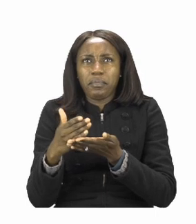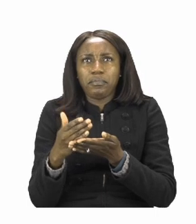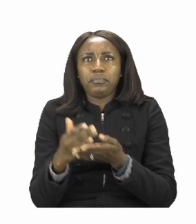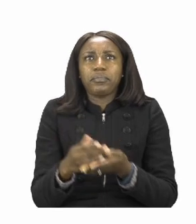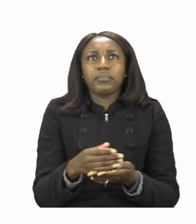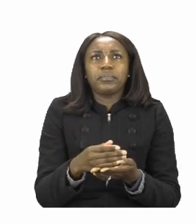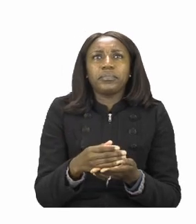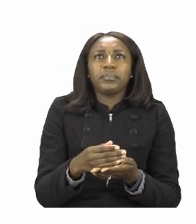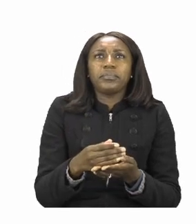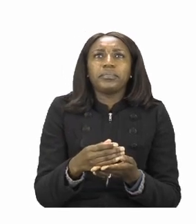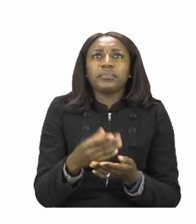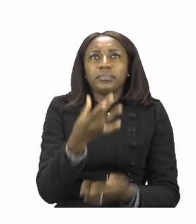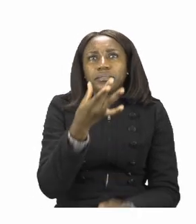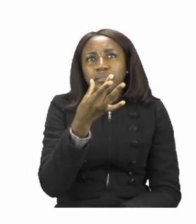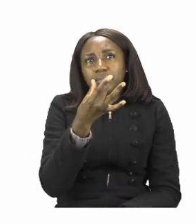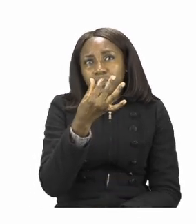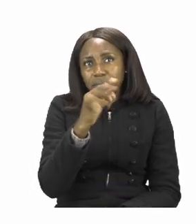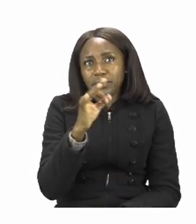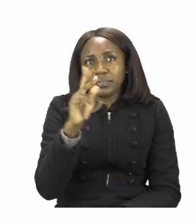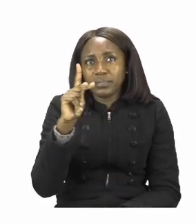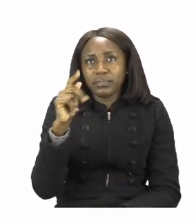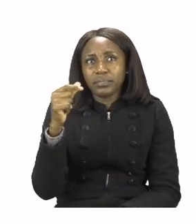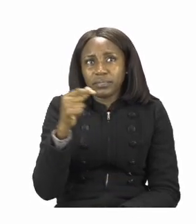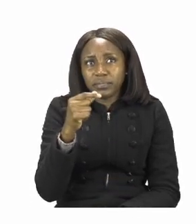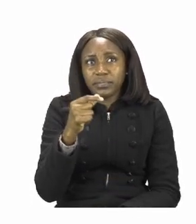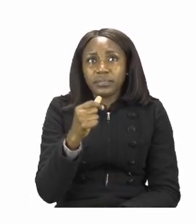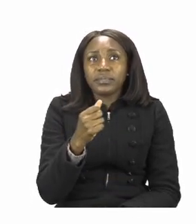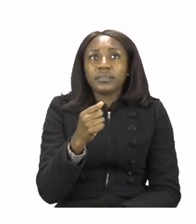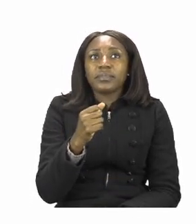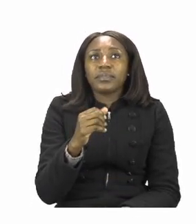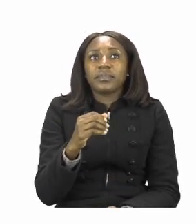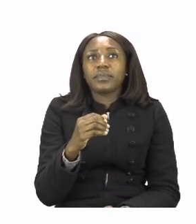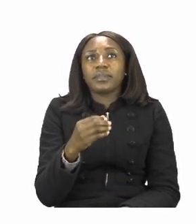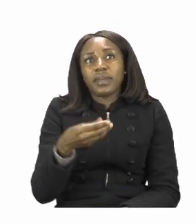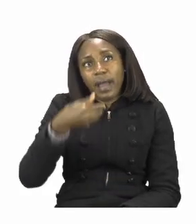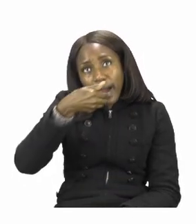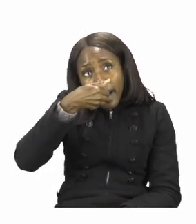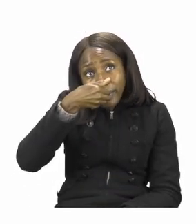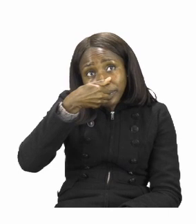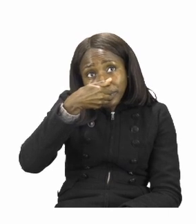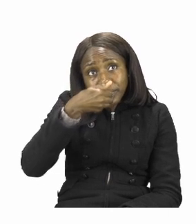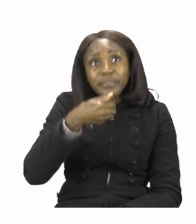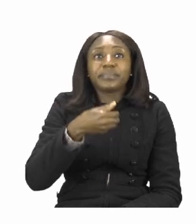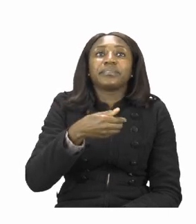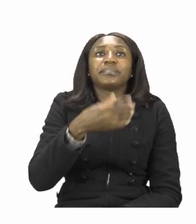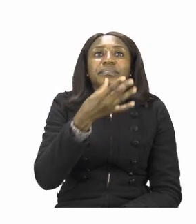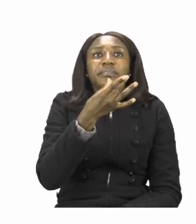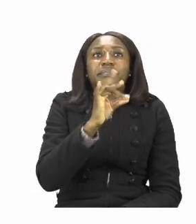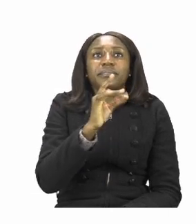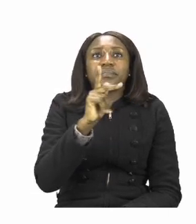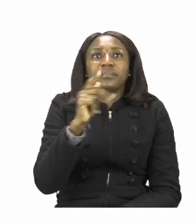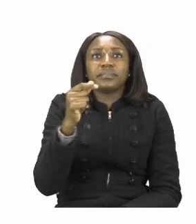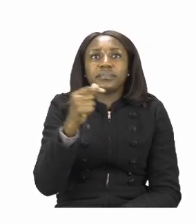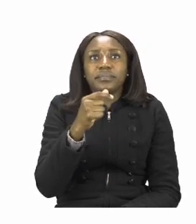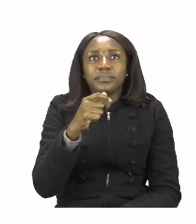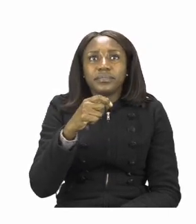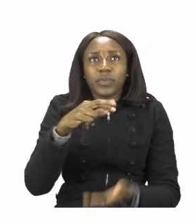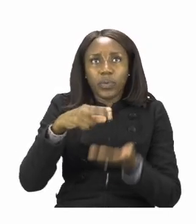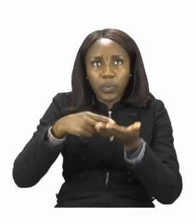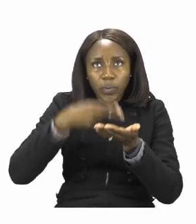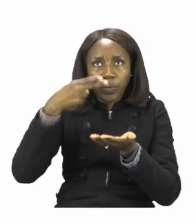apple pie is 8 kgs. The soup is